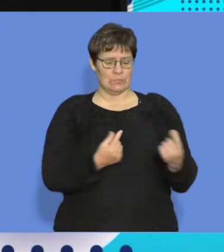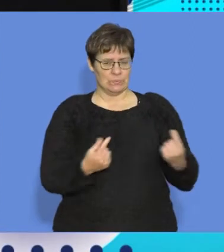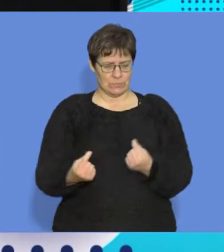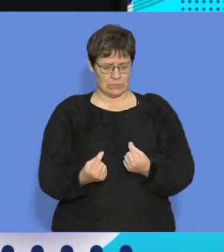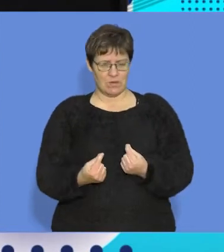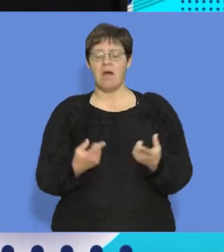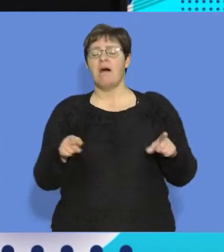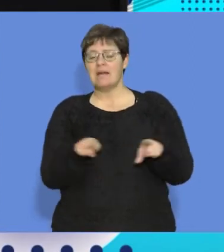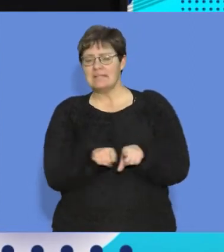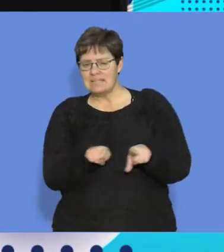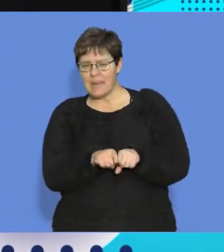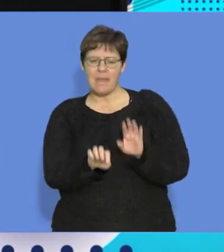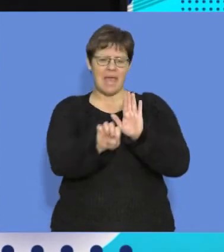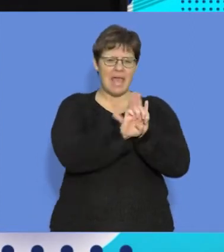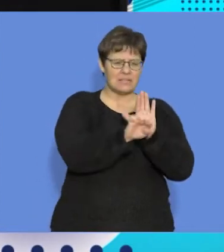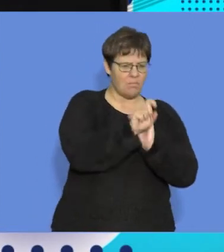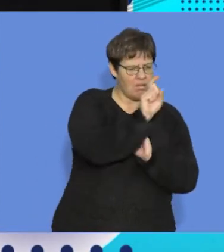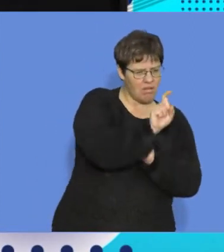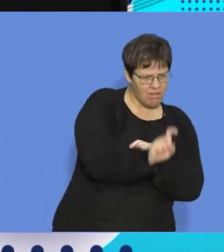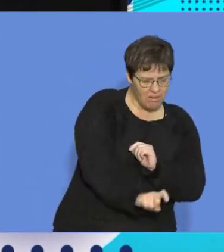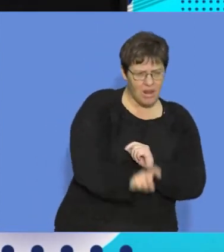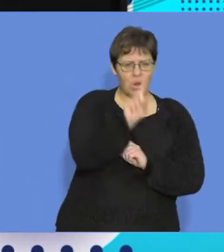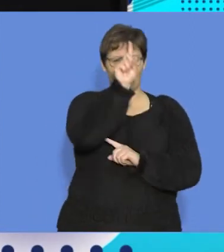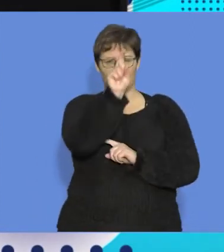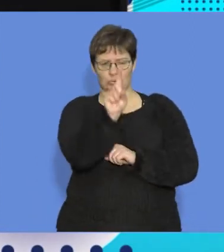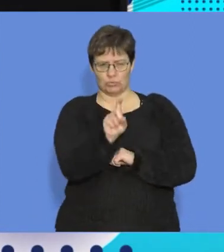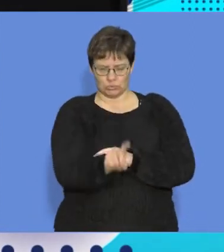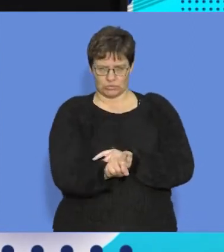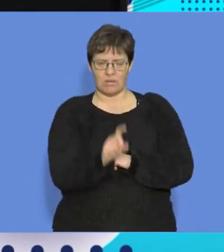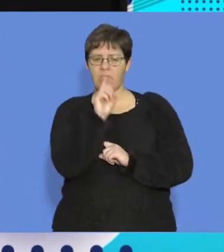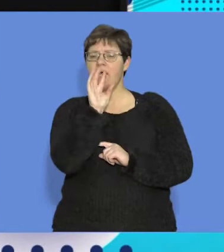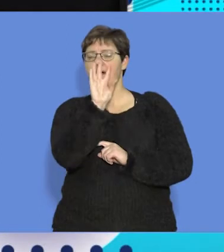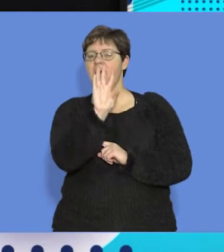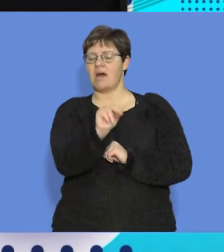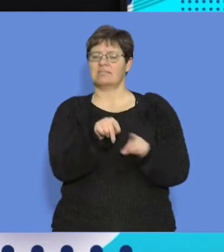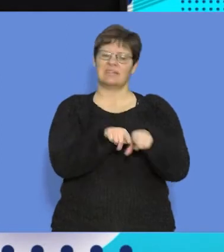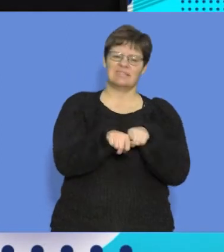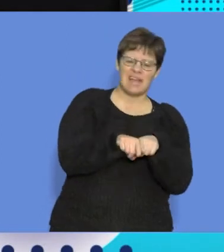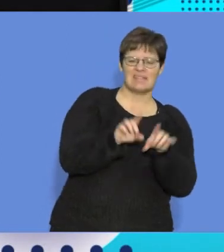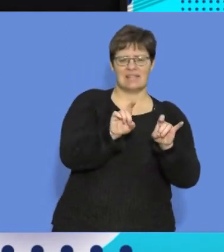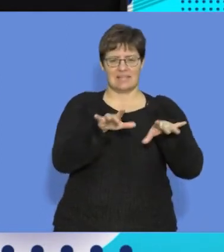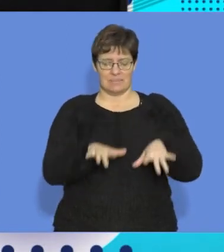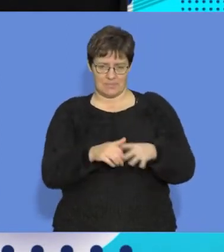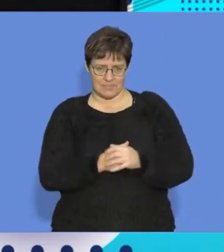and having a look at some examples of questions that might be asked in tests or exams.